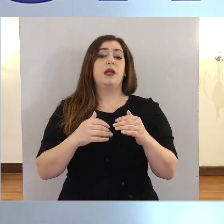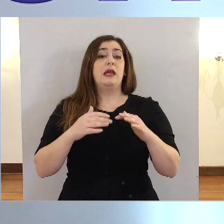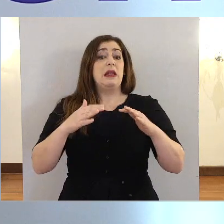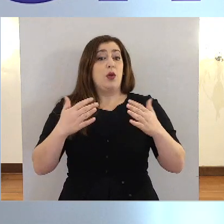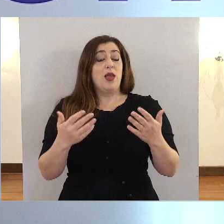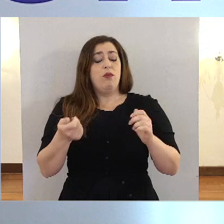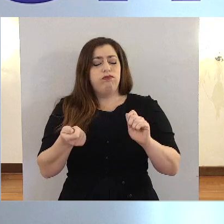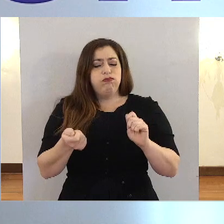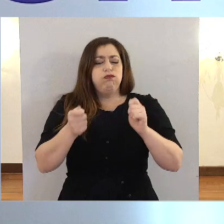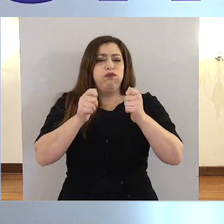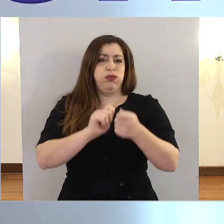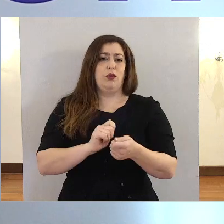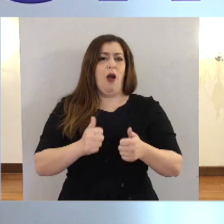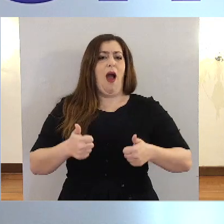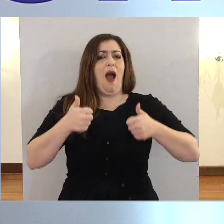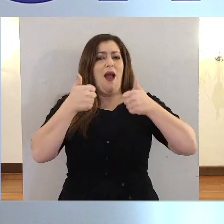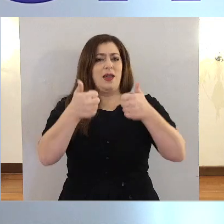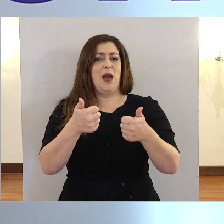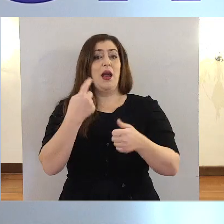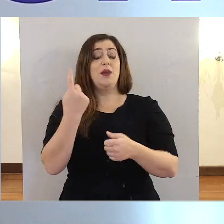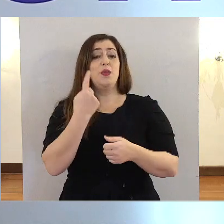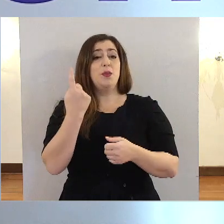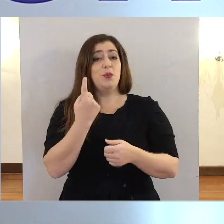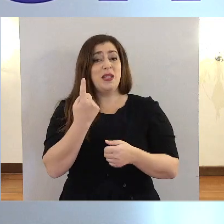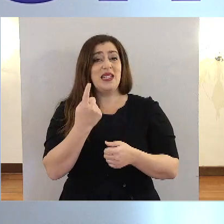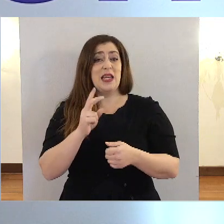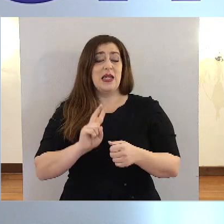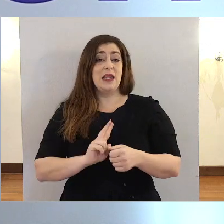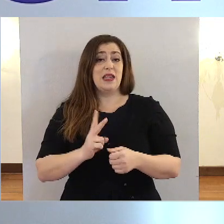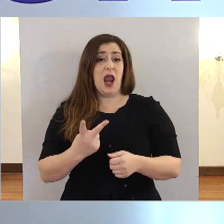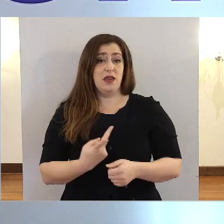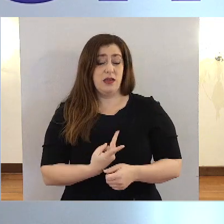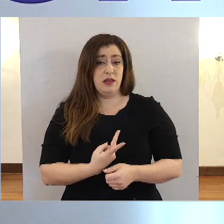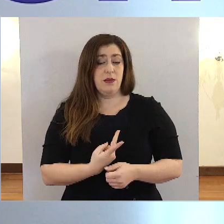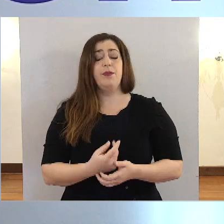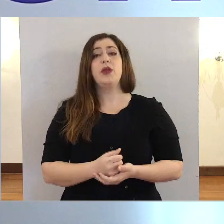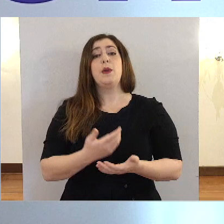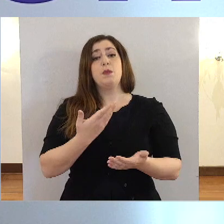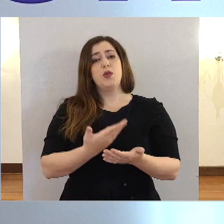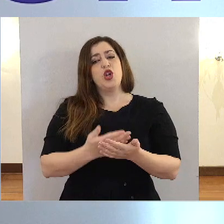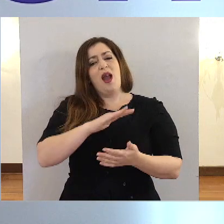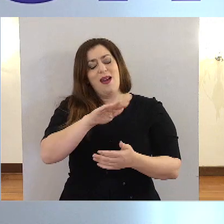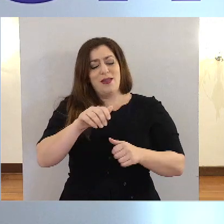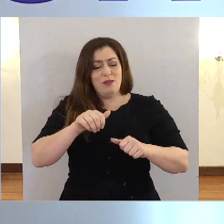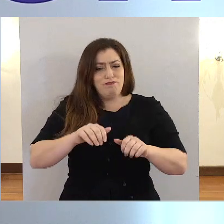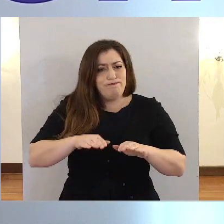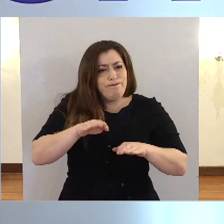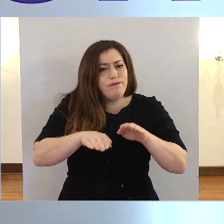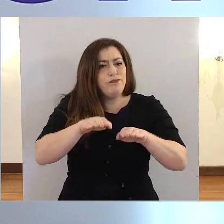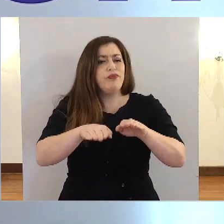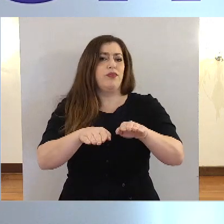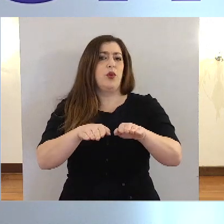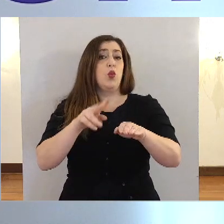particular trans people, by ensuring to reach and exceed the project milestones, which included coordination